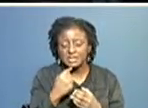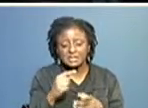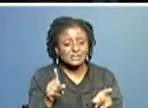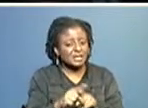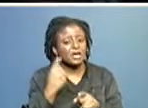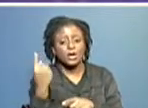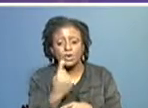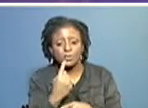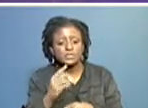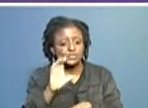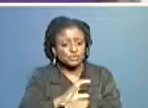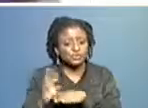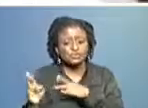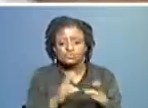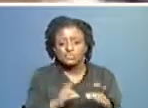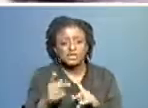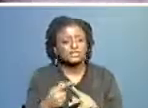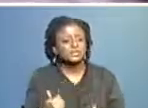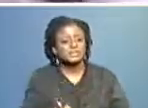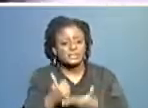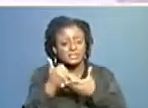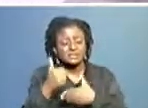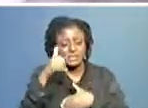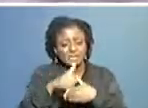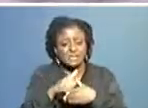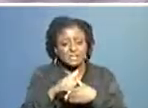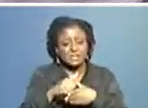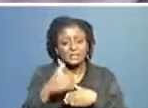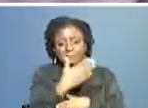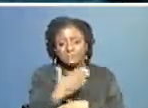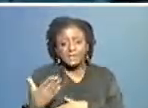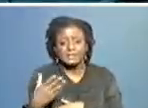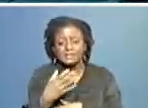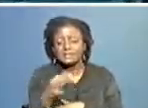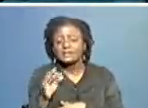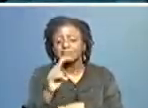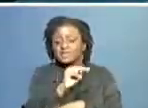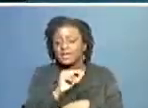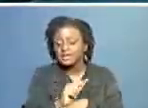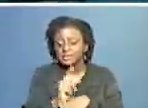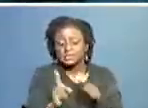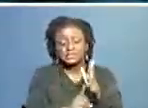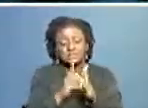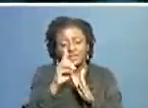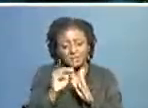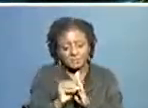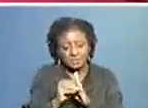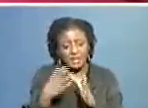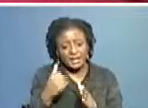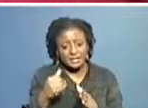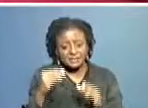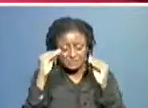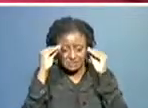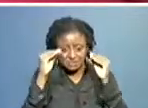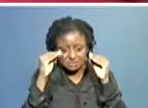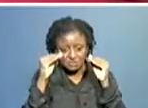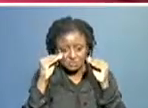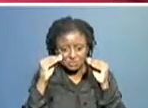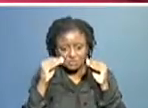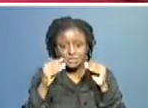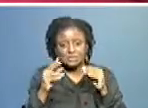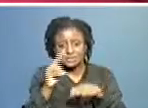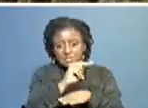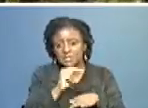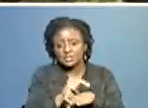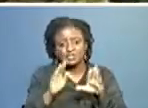stands willing and ready to assist in matters of national development, and education of the nation's children is no exception. His comments